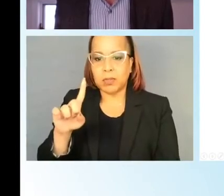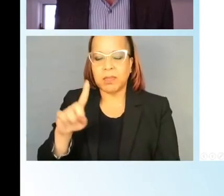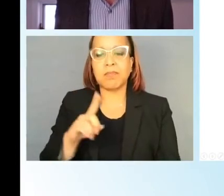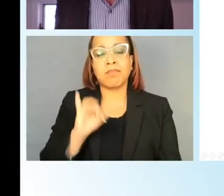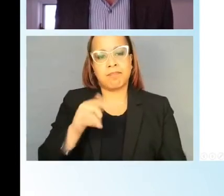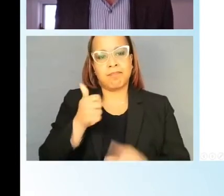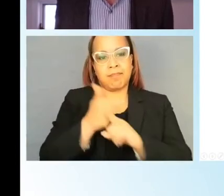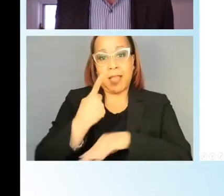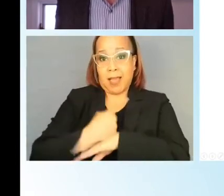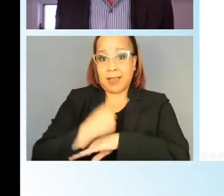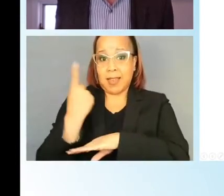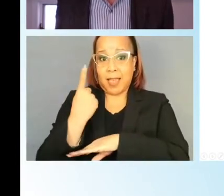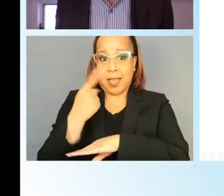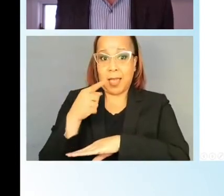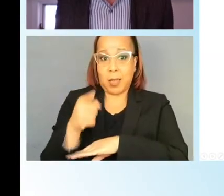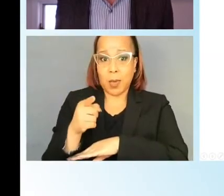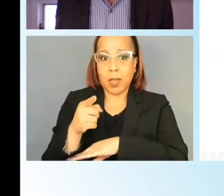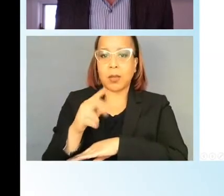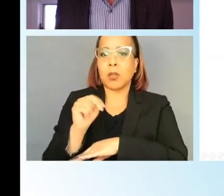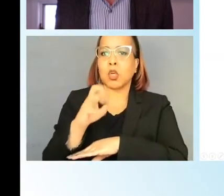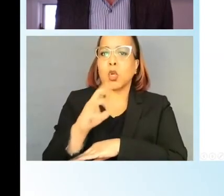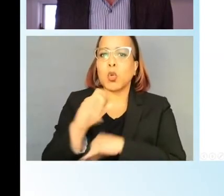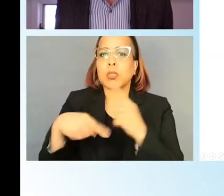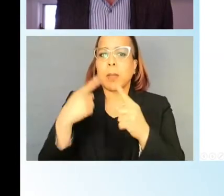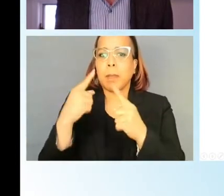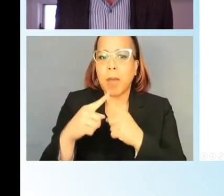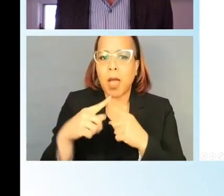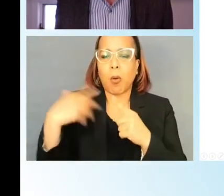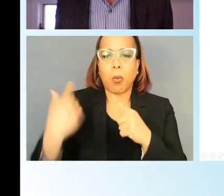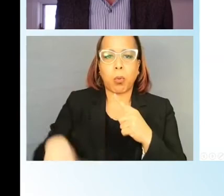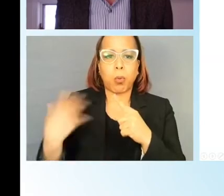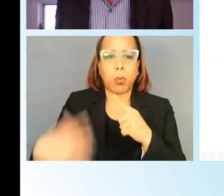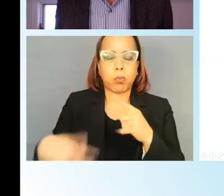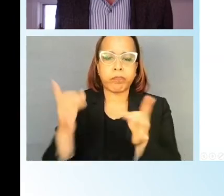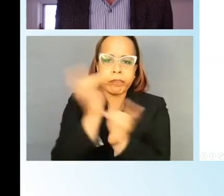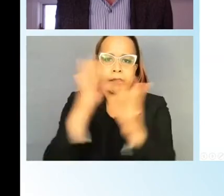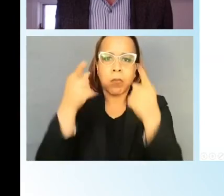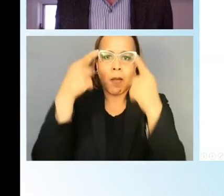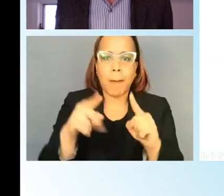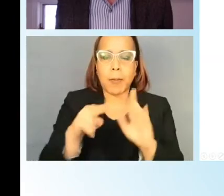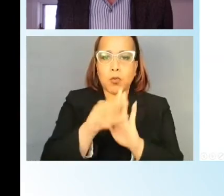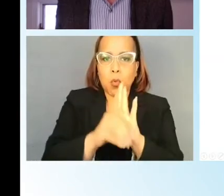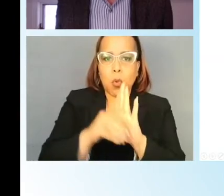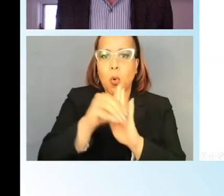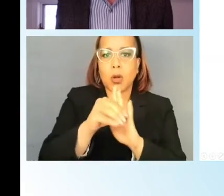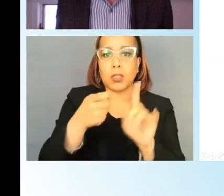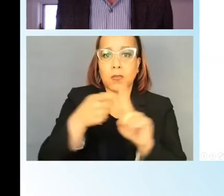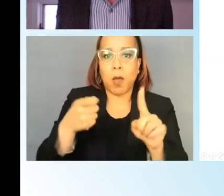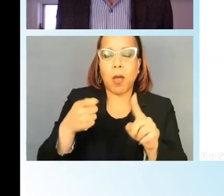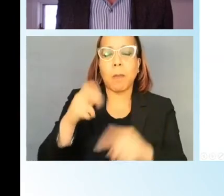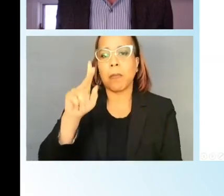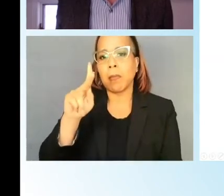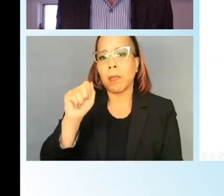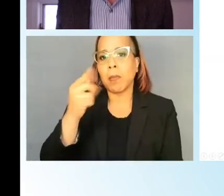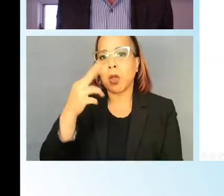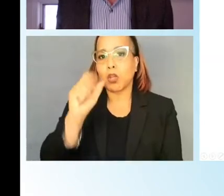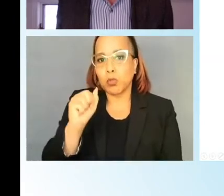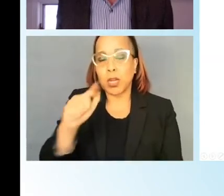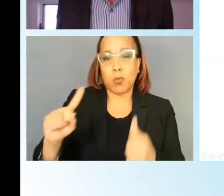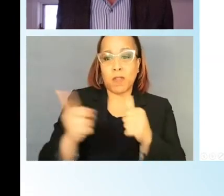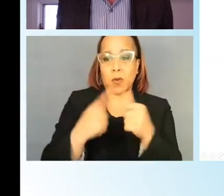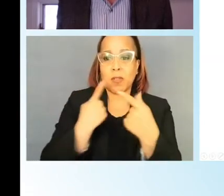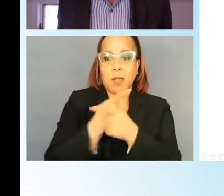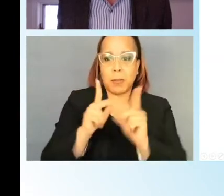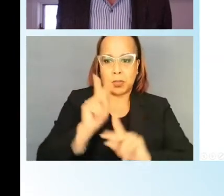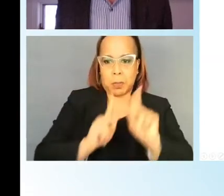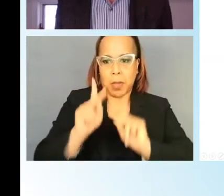day when news about the extent of devastation in New Orleans as a result of Katrina was first coming to the public within the